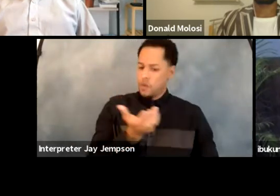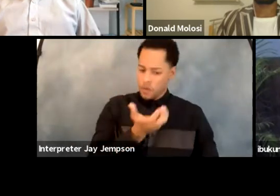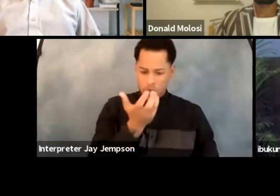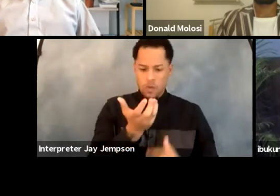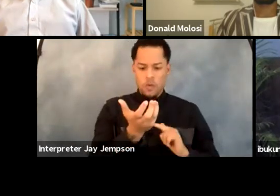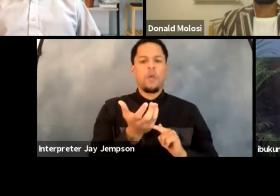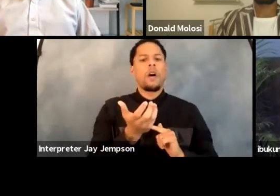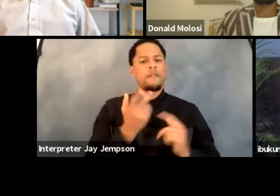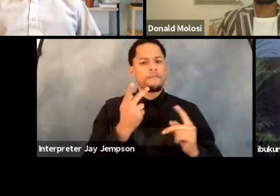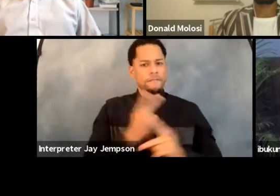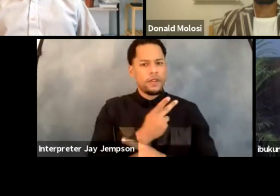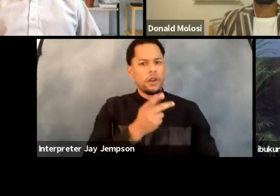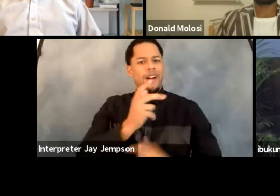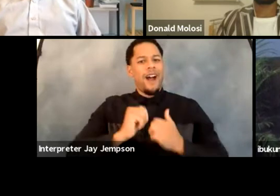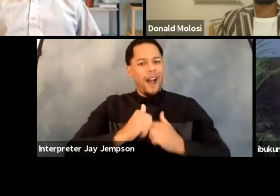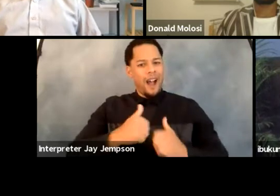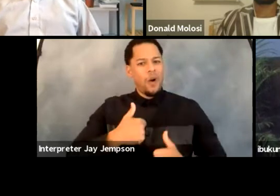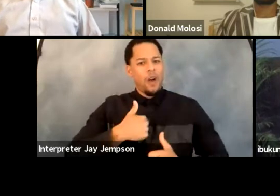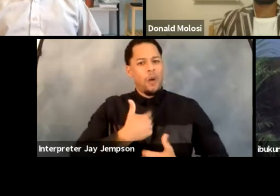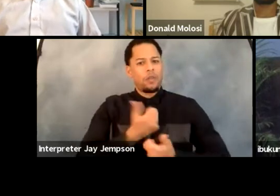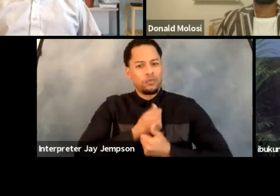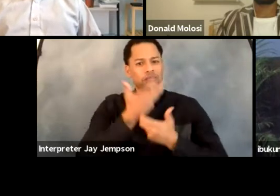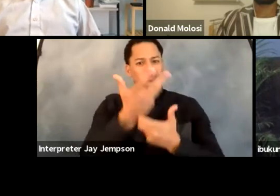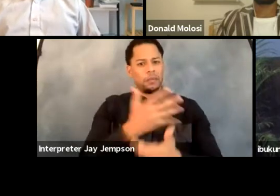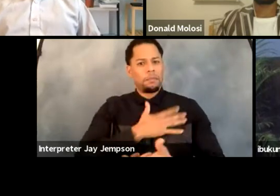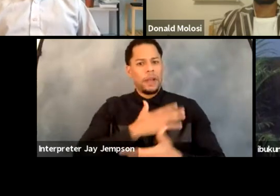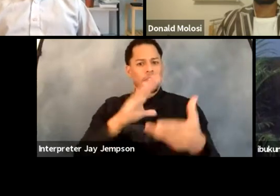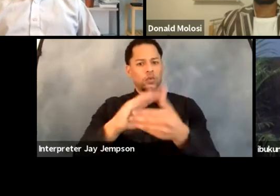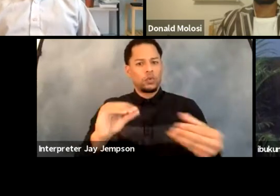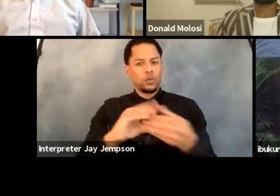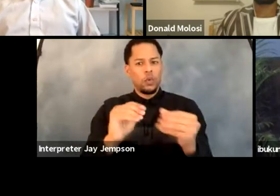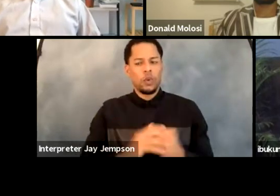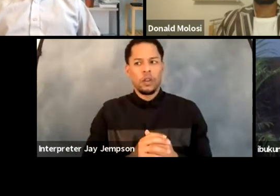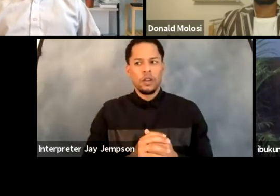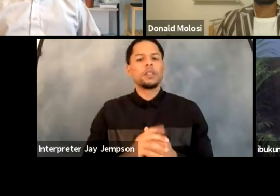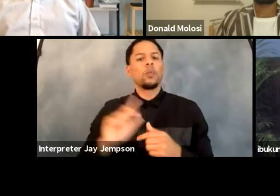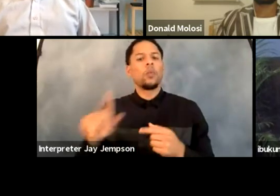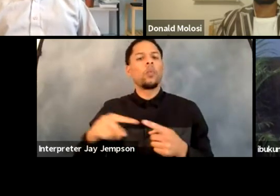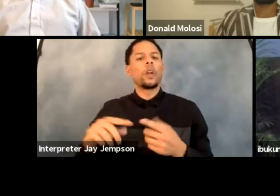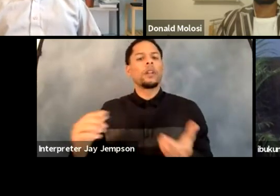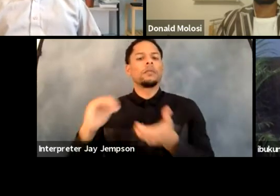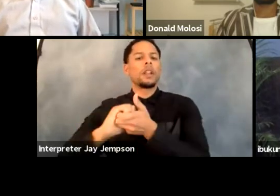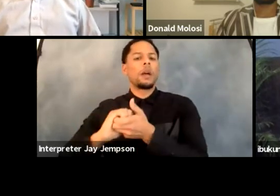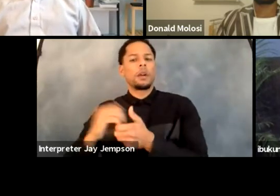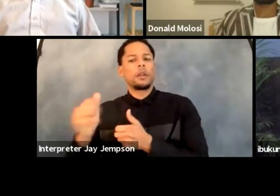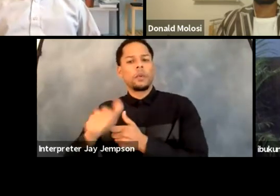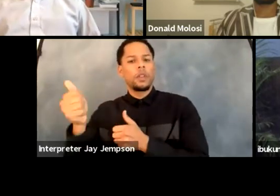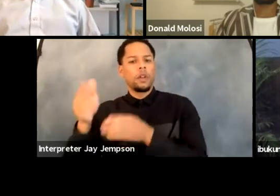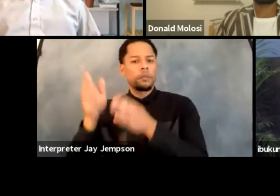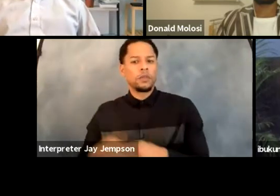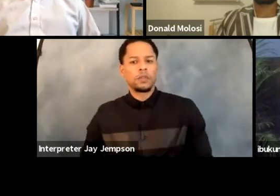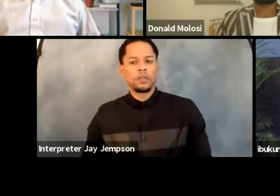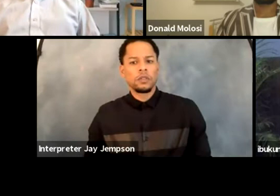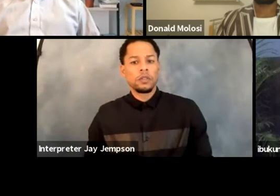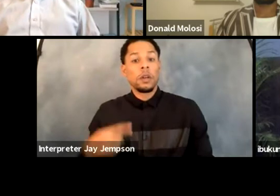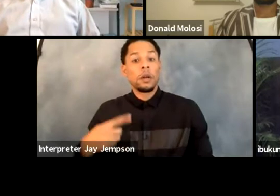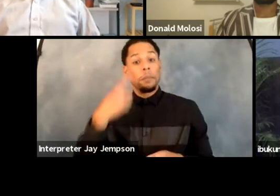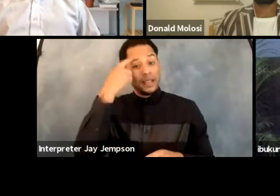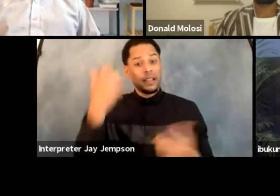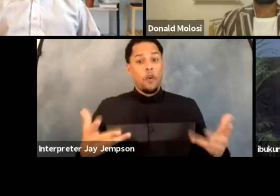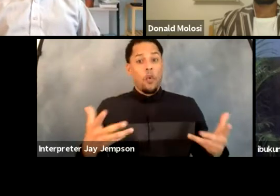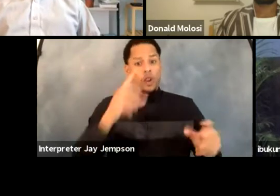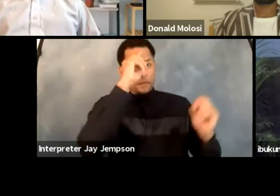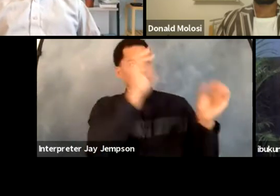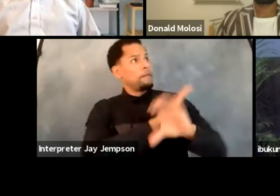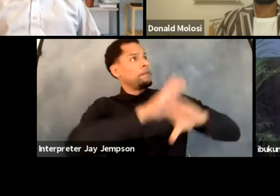my stories. Is to work closely with someone because I already have a vision of, you know, what I want to see on stage, and